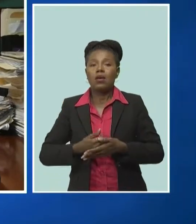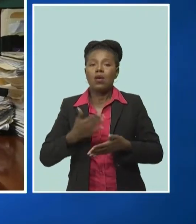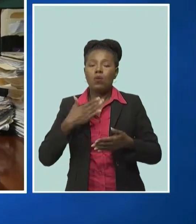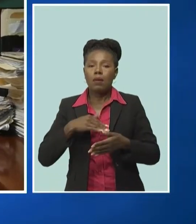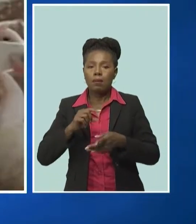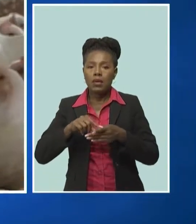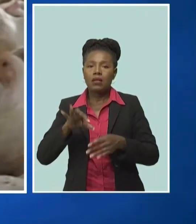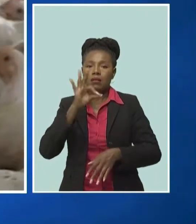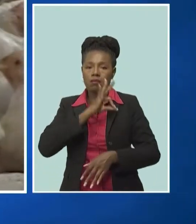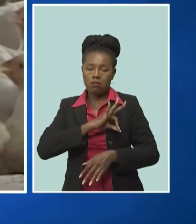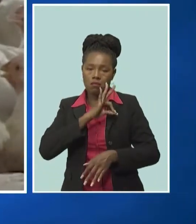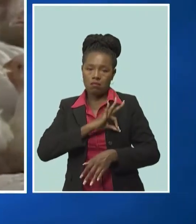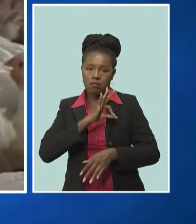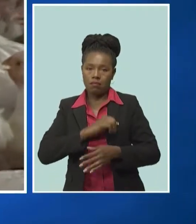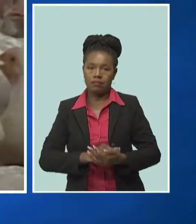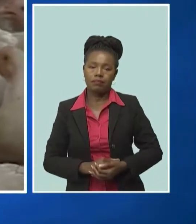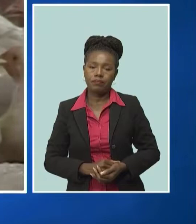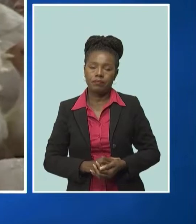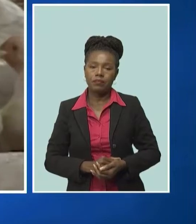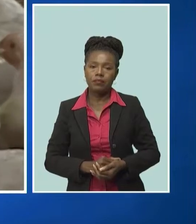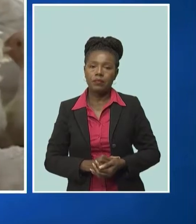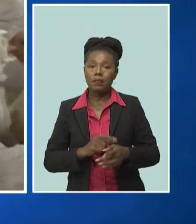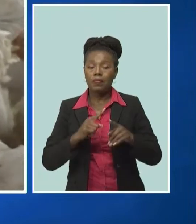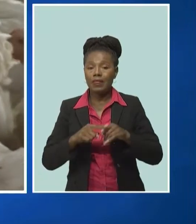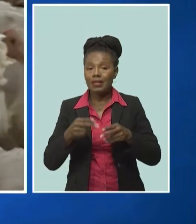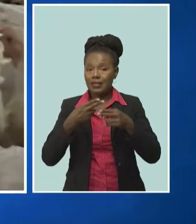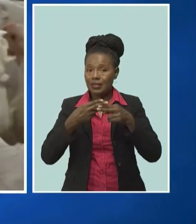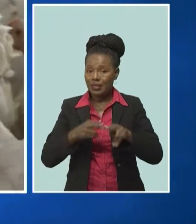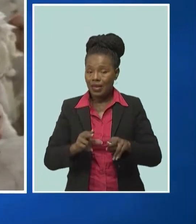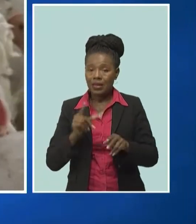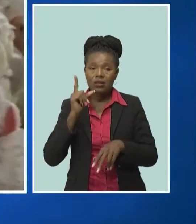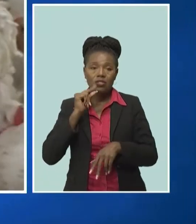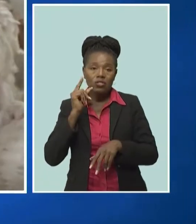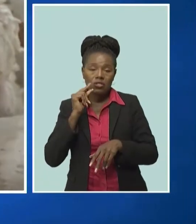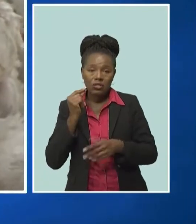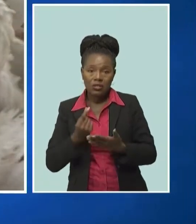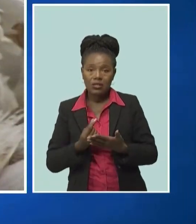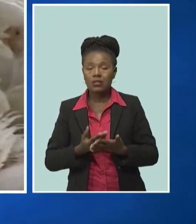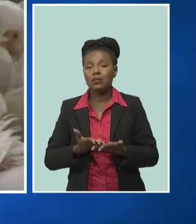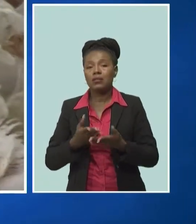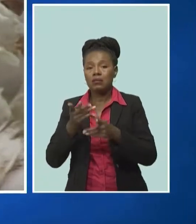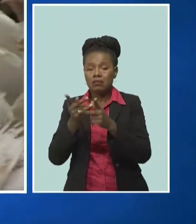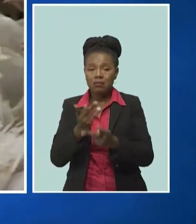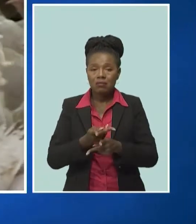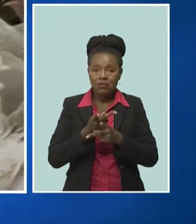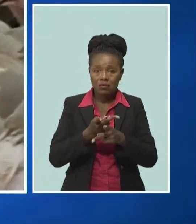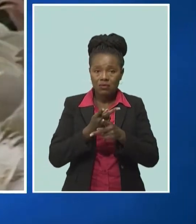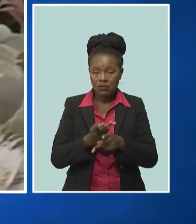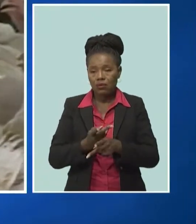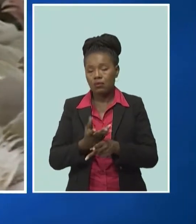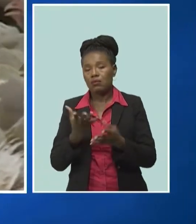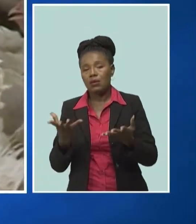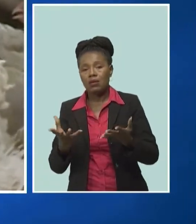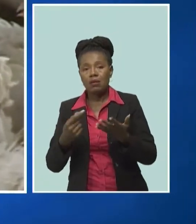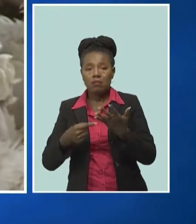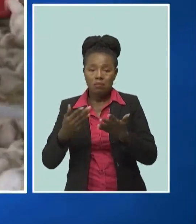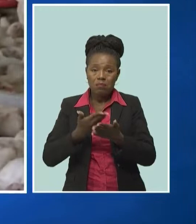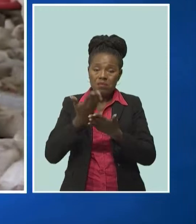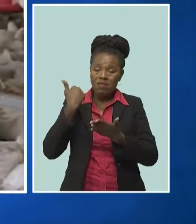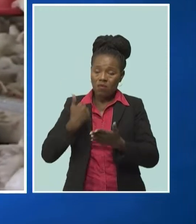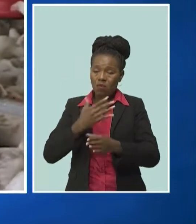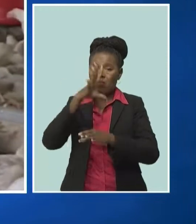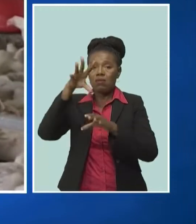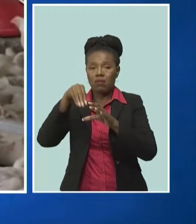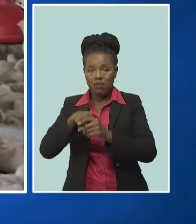of the consumer. While the egg and poultry producers were able to participate initially, a number of factors impacted their